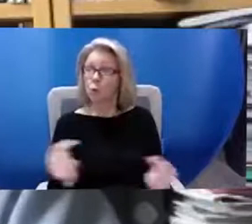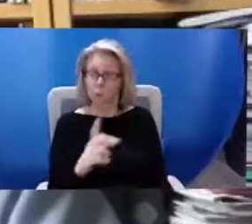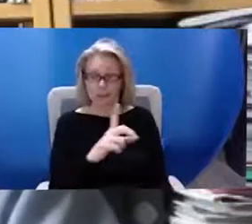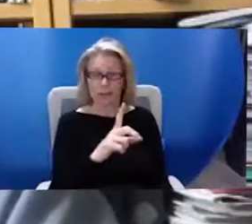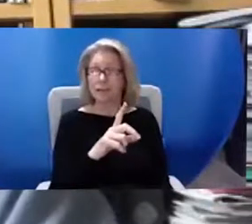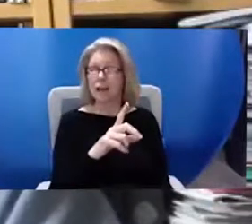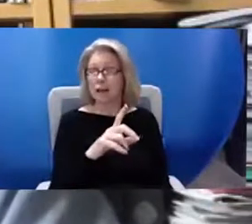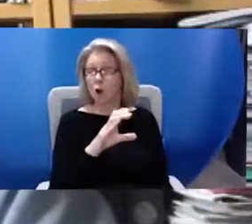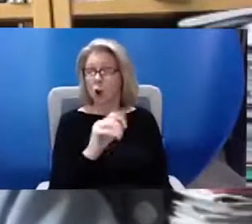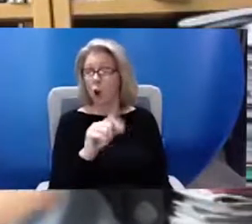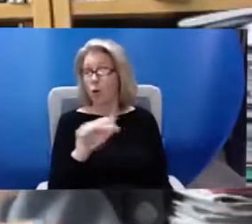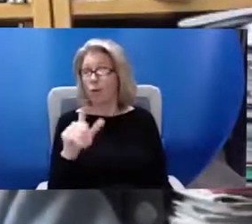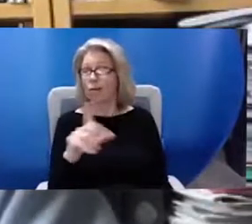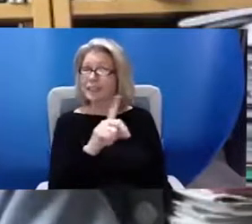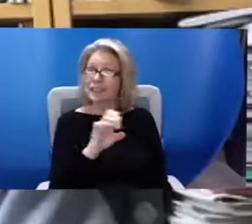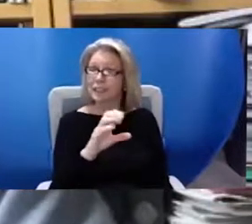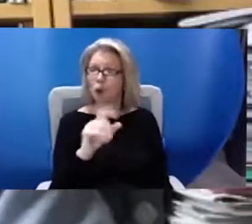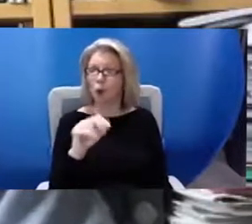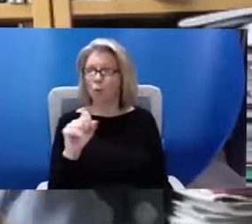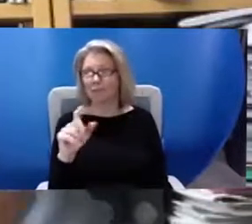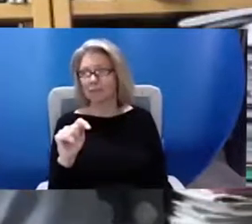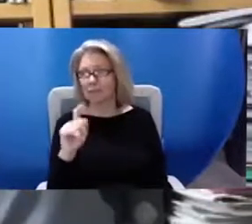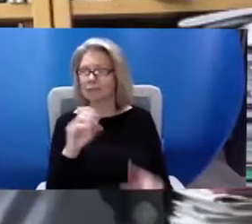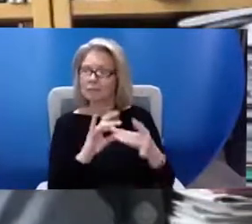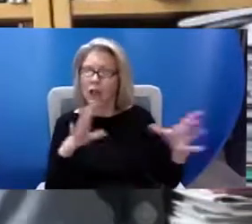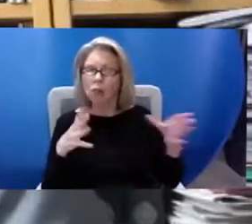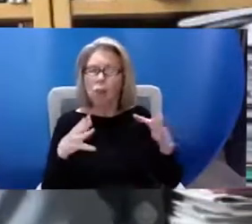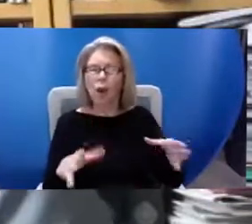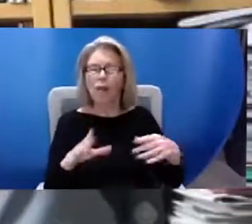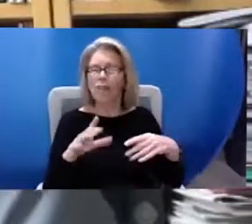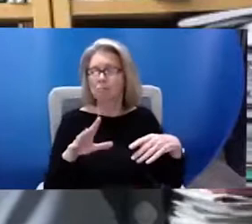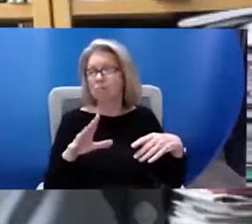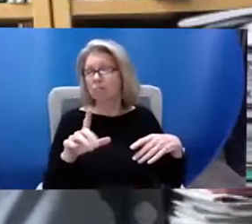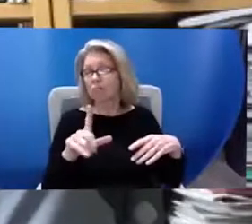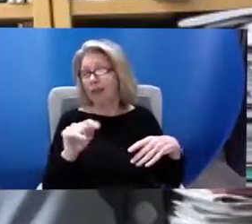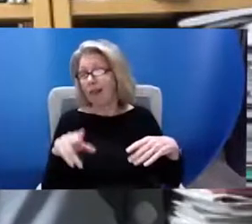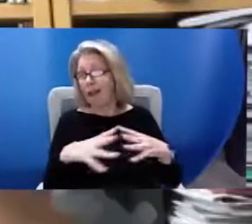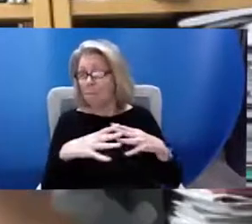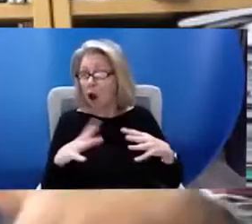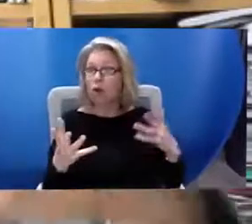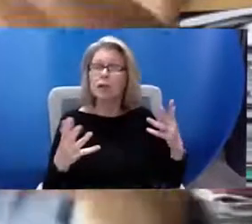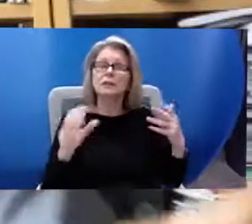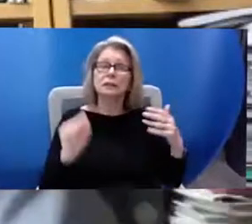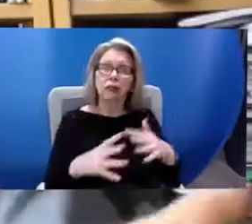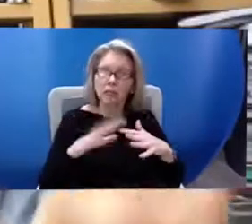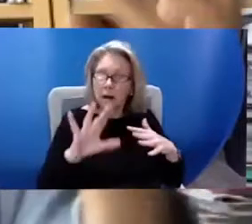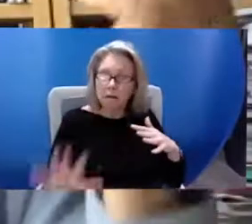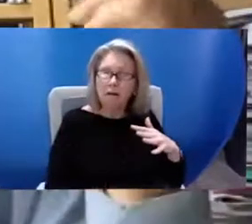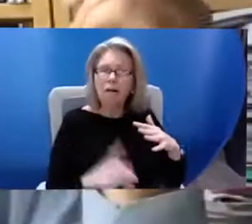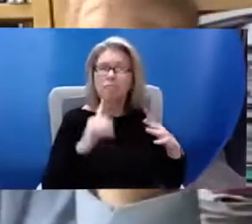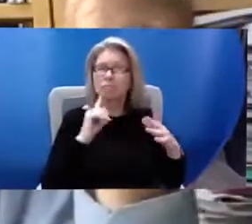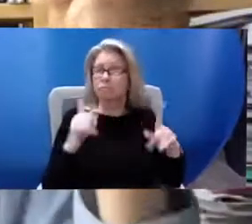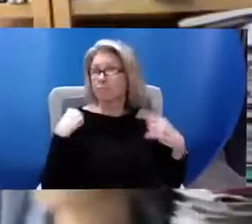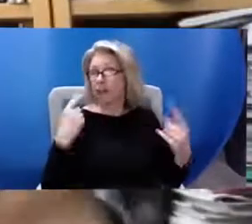critique or for an art practice to be decolonial, at least in the way Latin American scholarship has developed